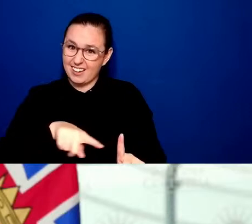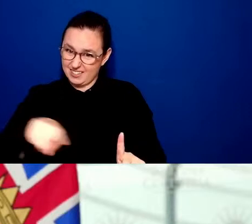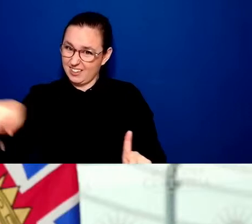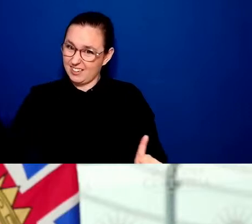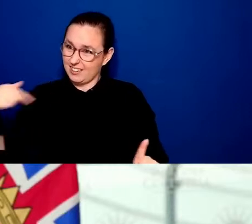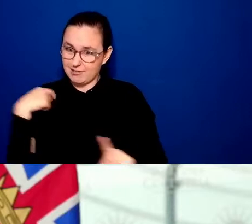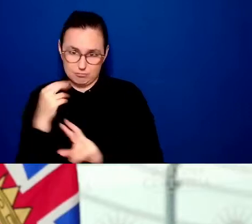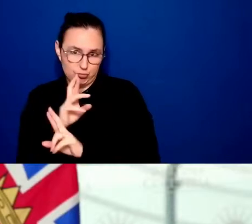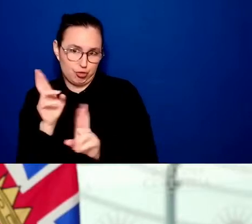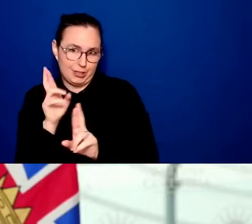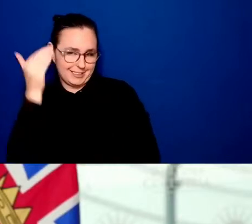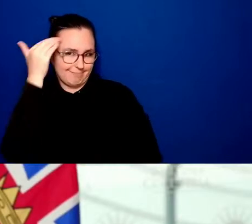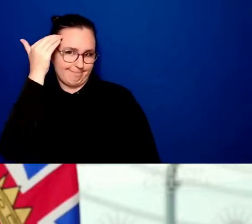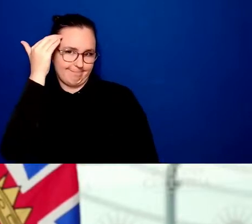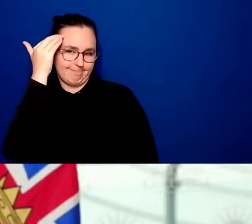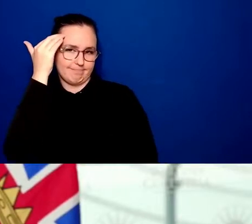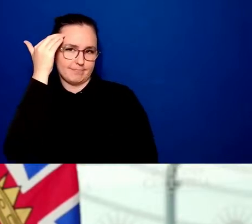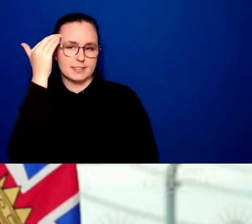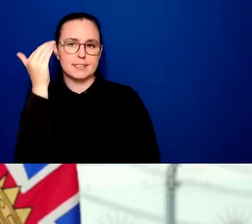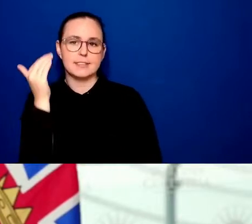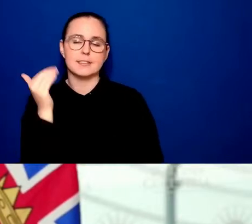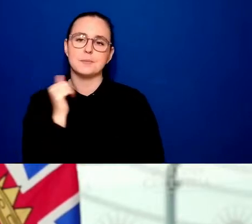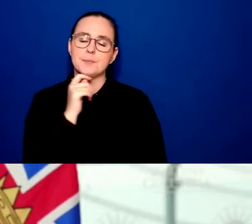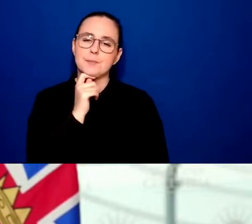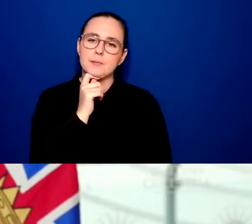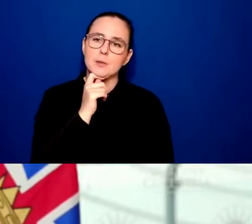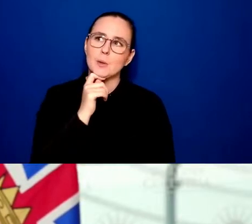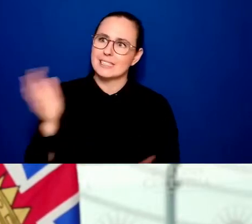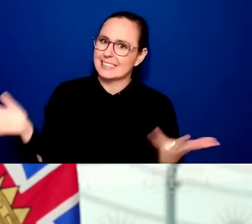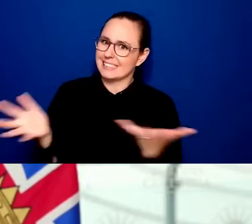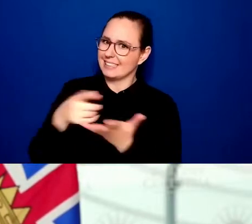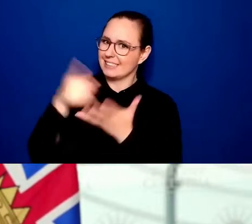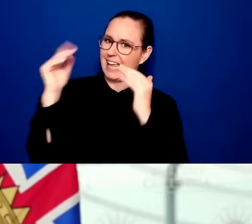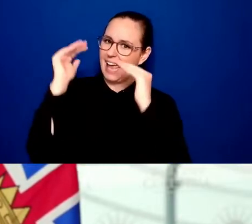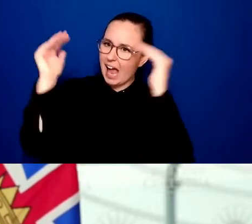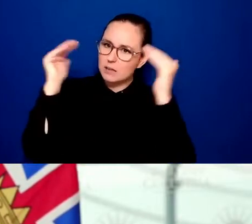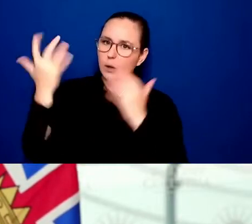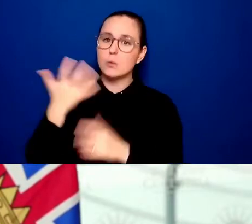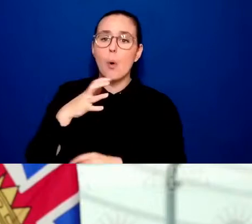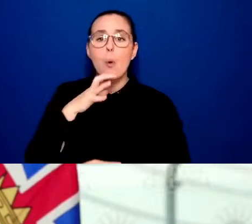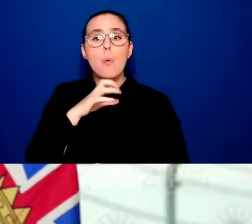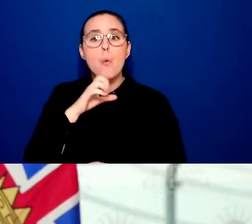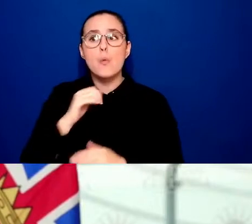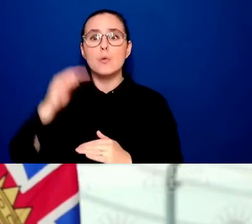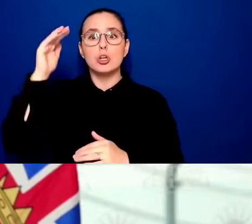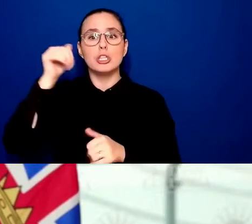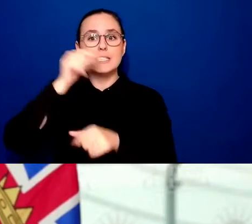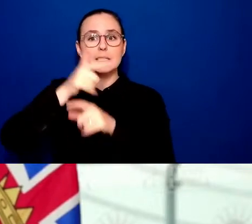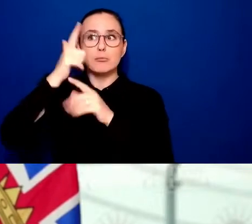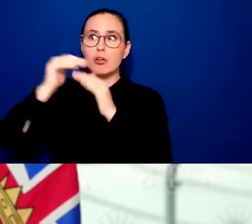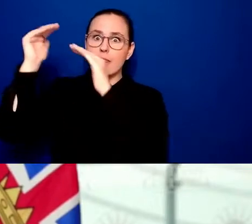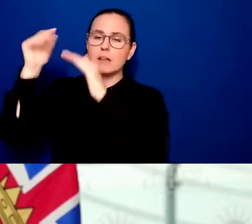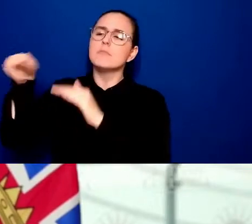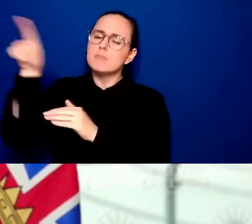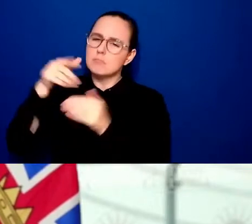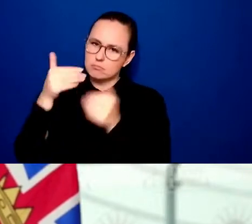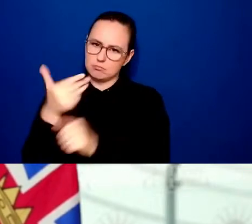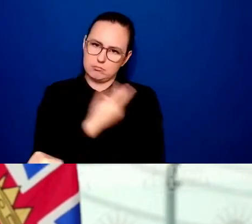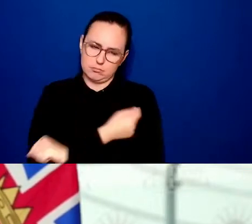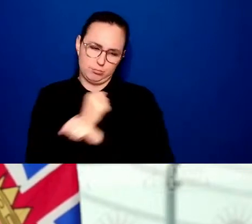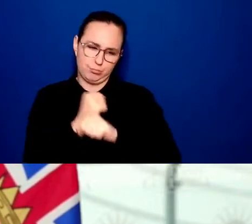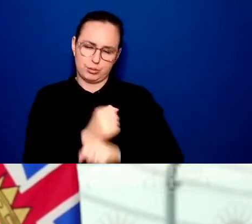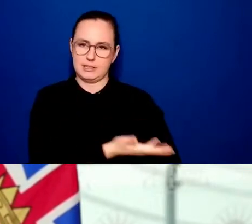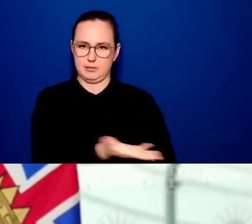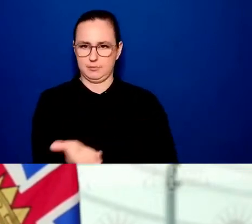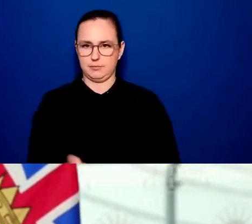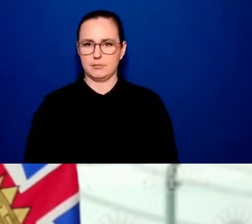to make sure that all of the adults and the older children in those settings are protected. In terms of the vaccine mix